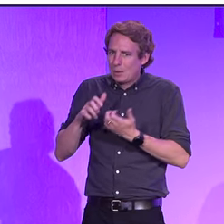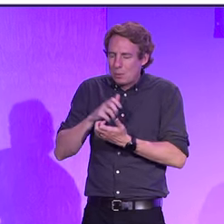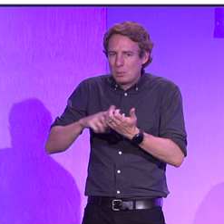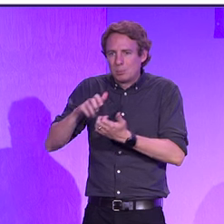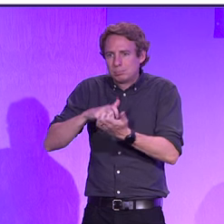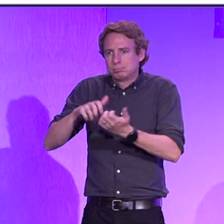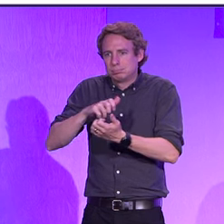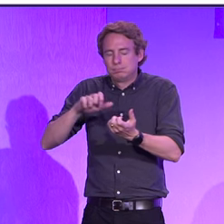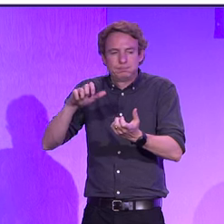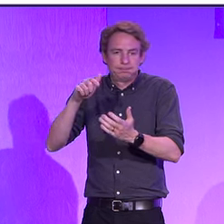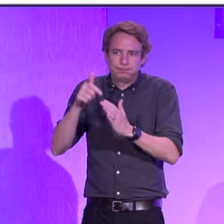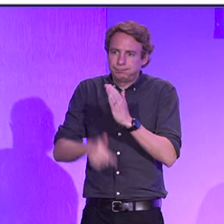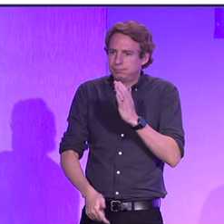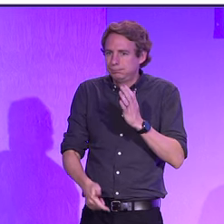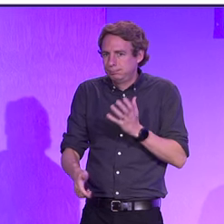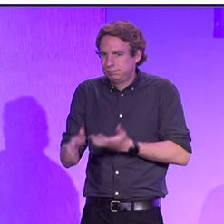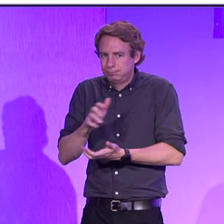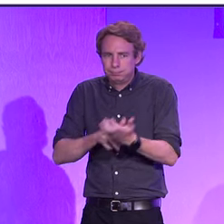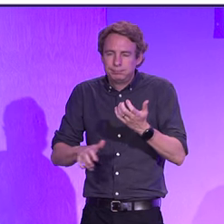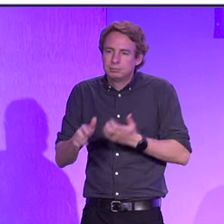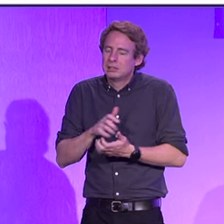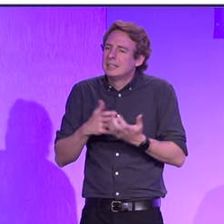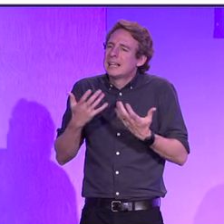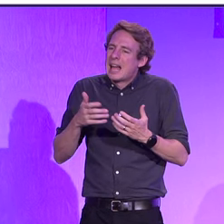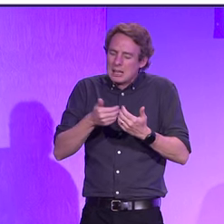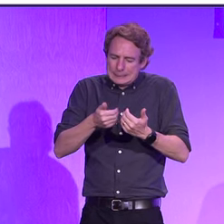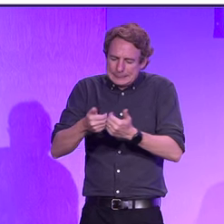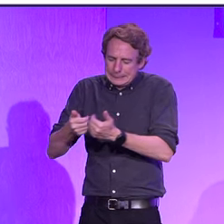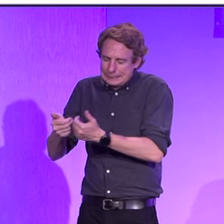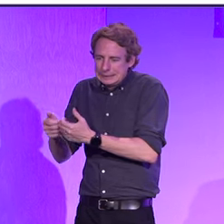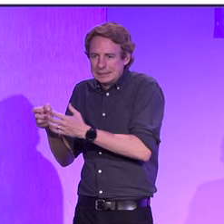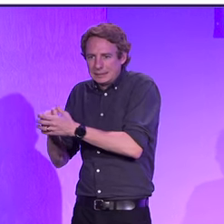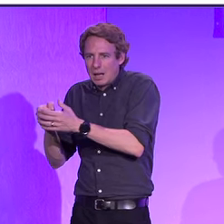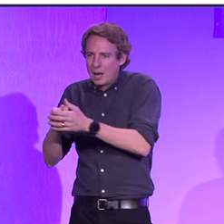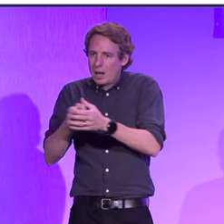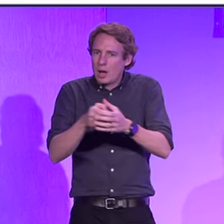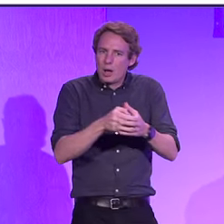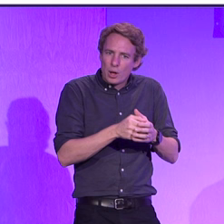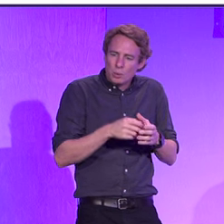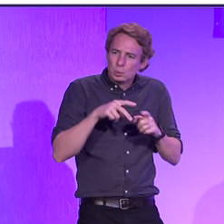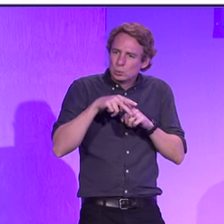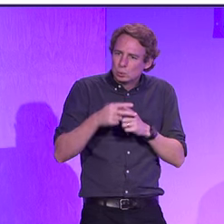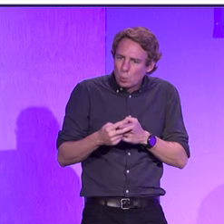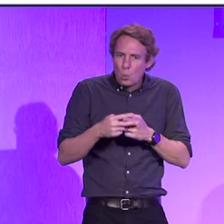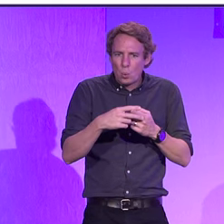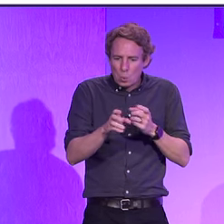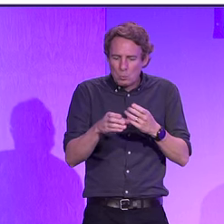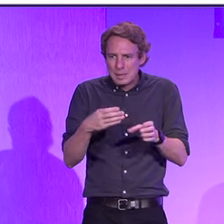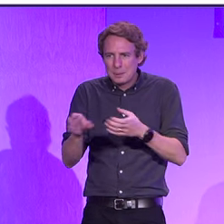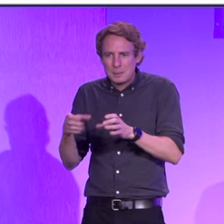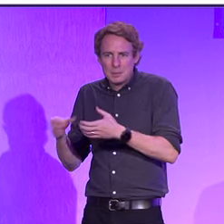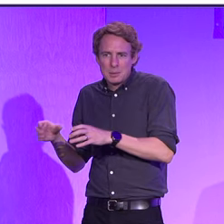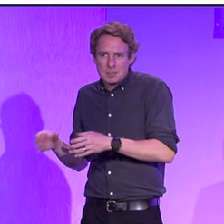and so do the teams and the tooling. Responsibility was broken up, and then these silos were created again. So we see all